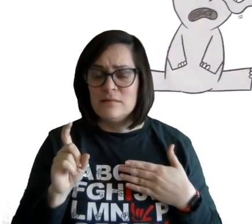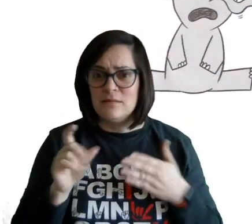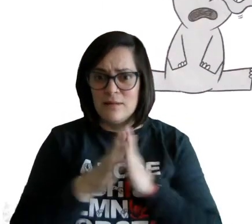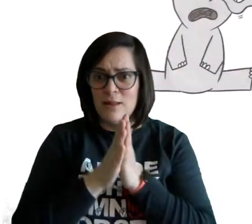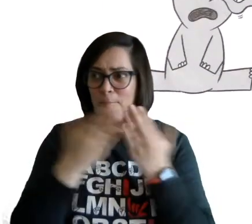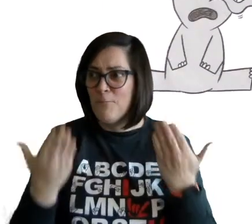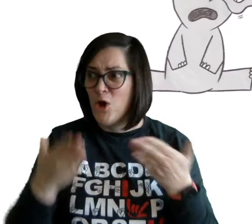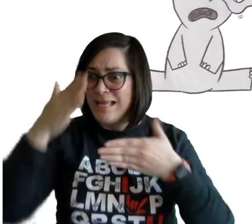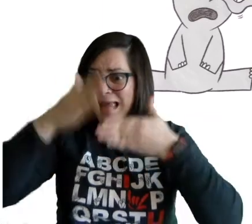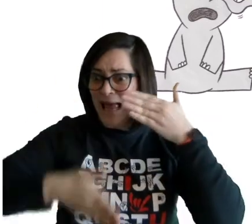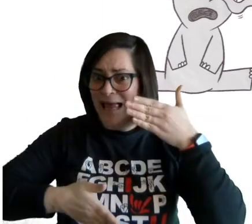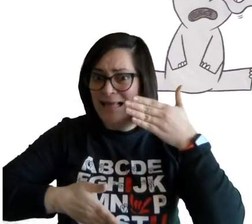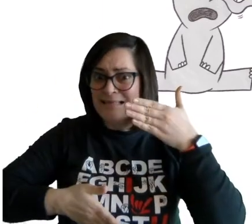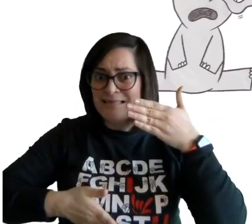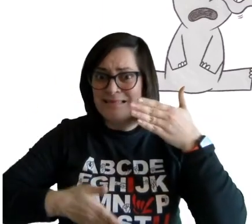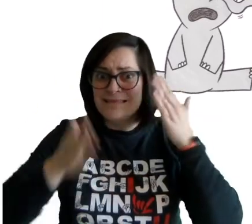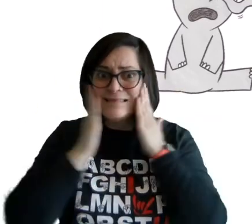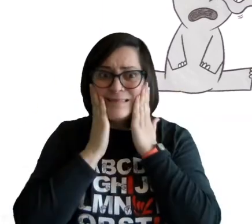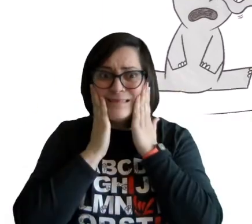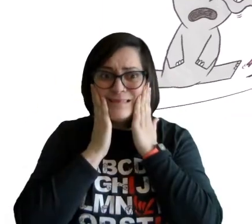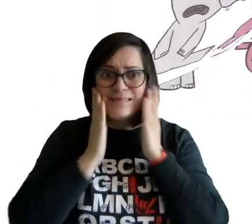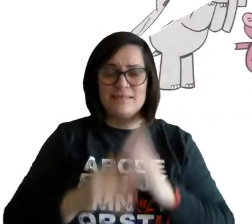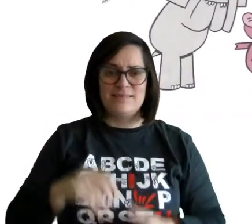Ends? The book ends?